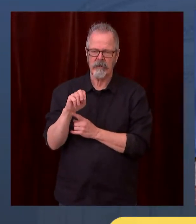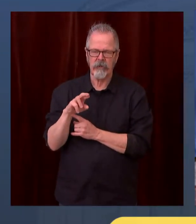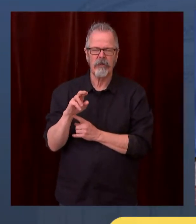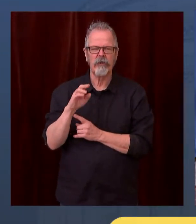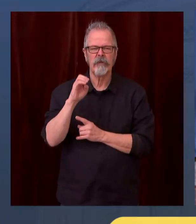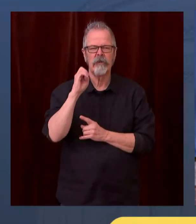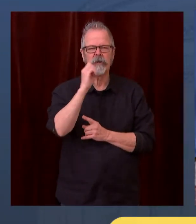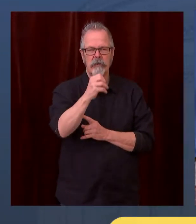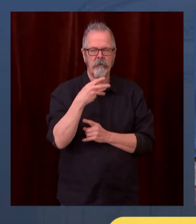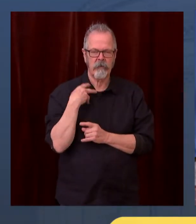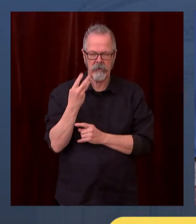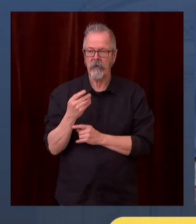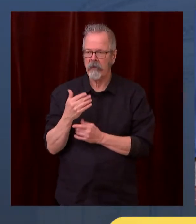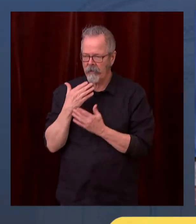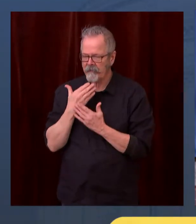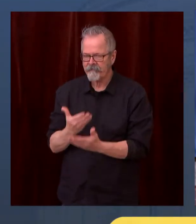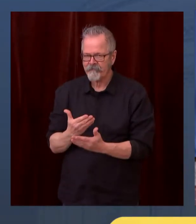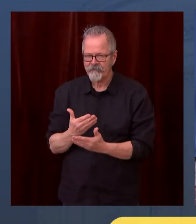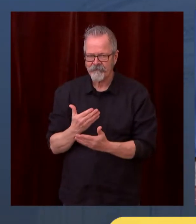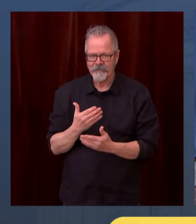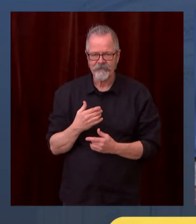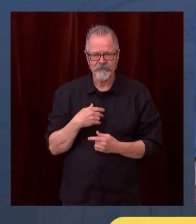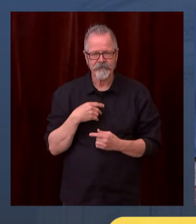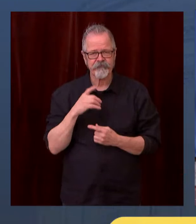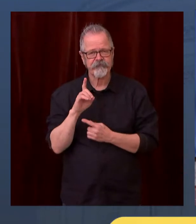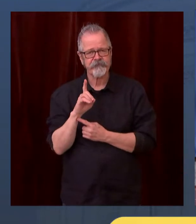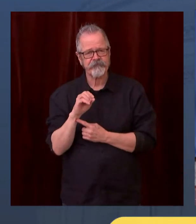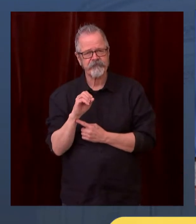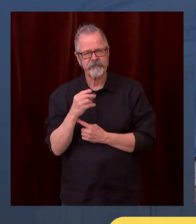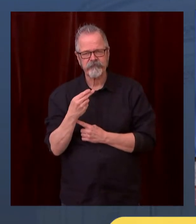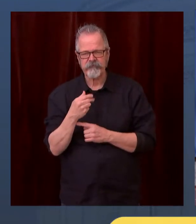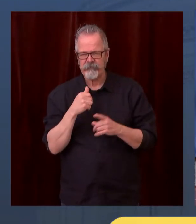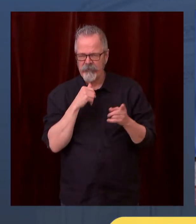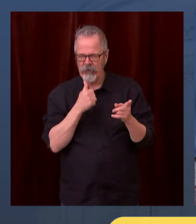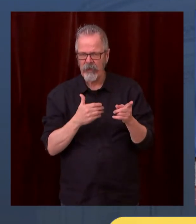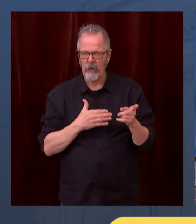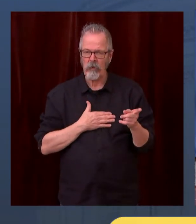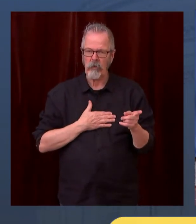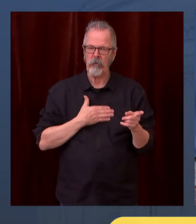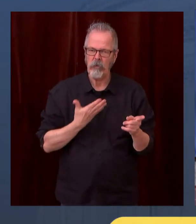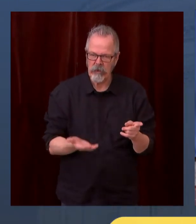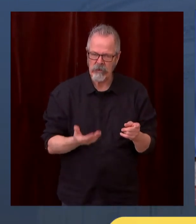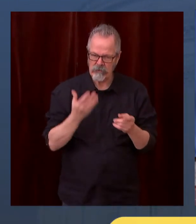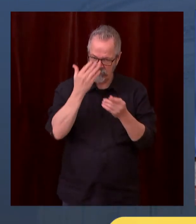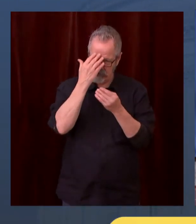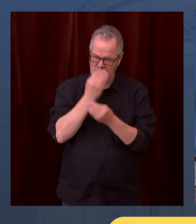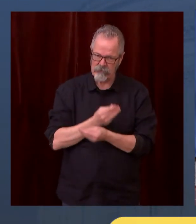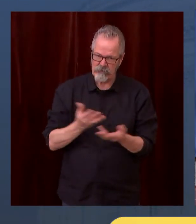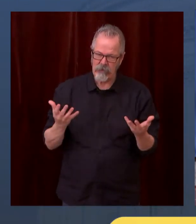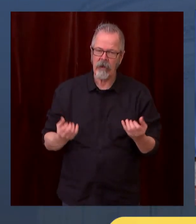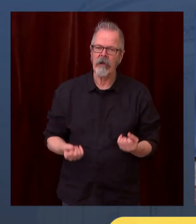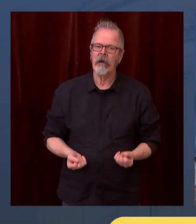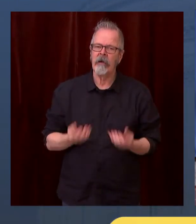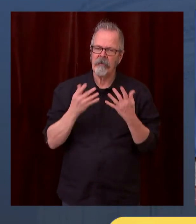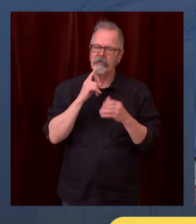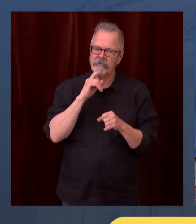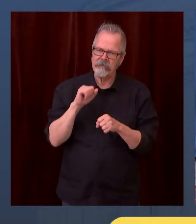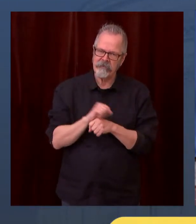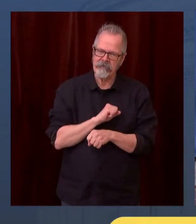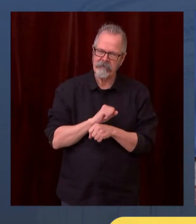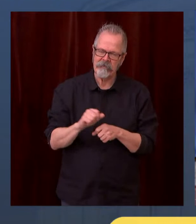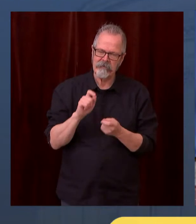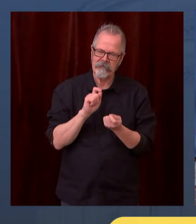Right now the Department of Health isn't able or willing to share with the public how many vaccine doses they're sending to each specific facility